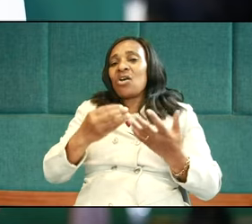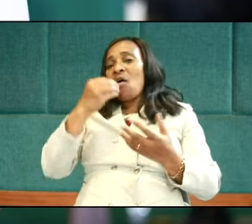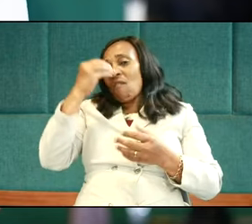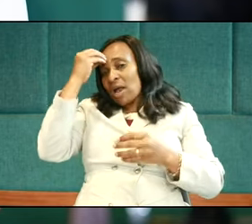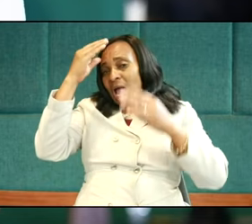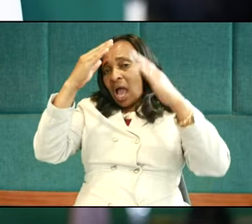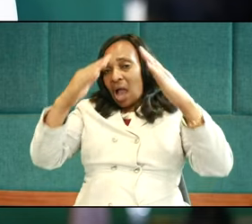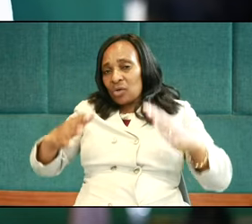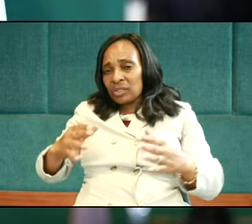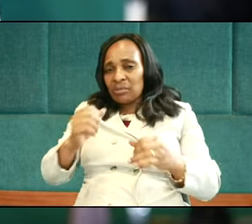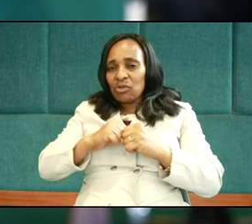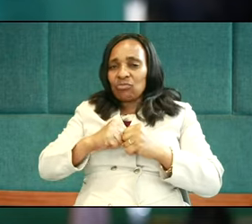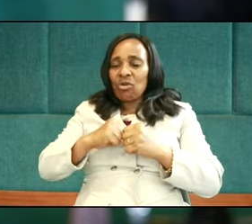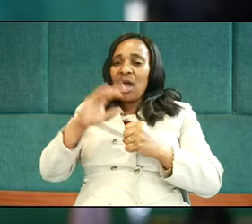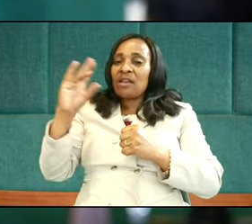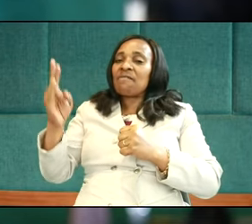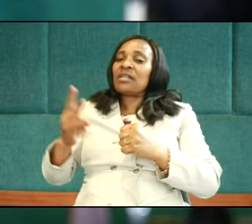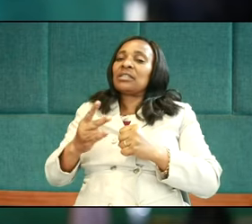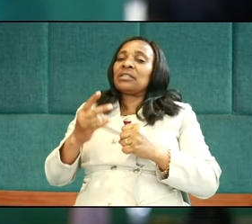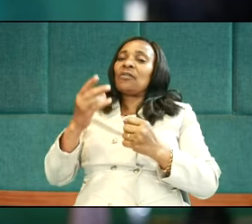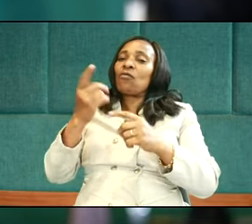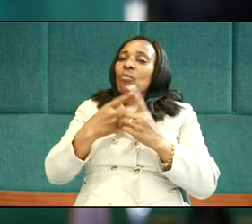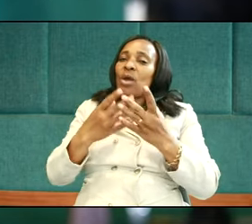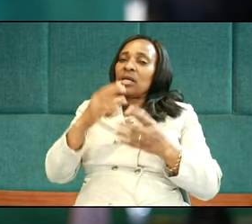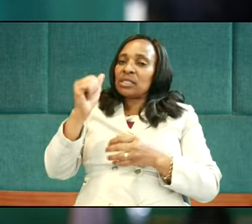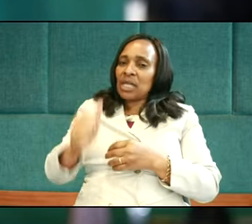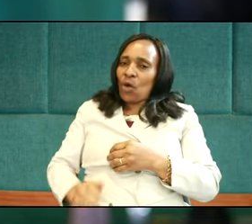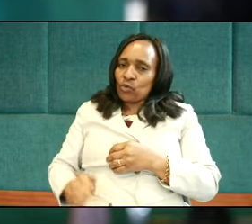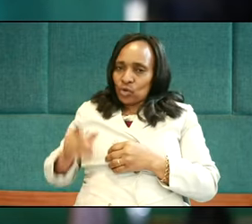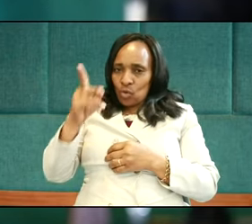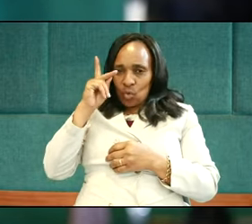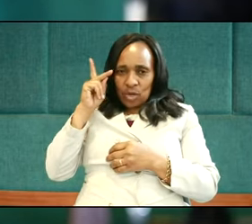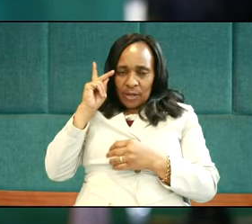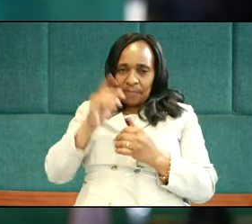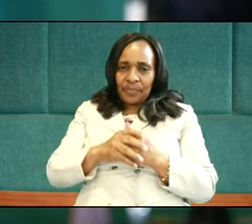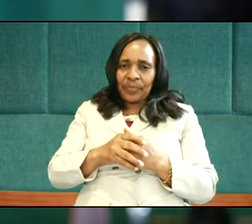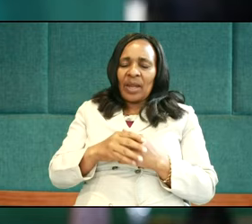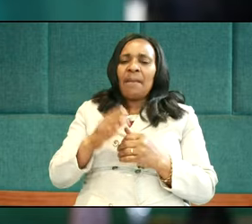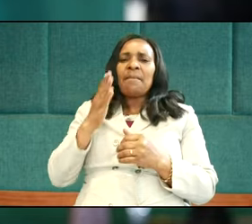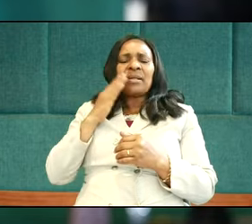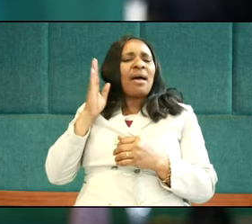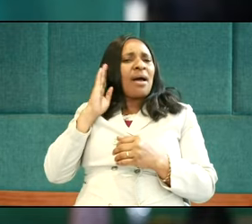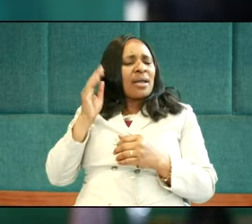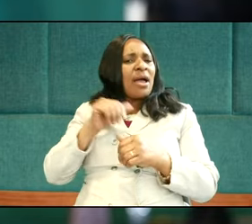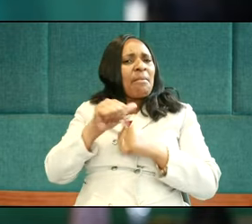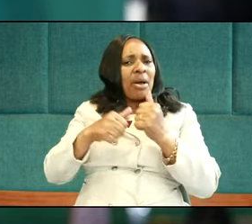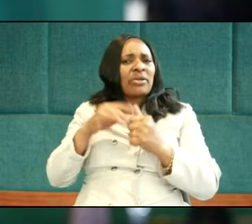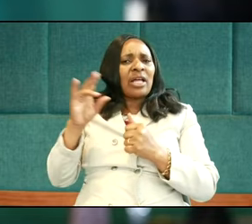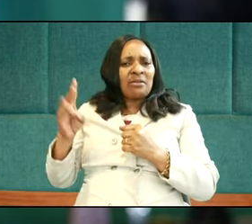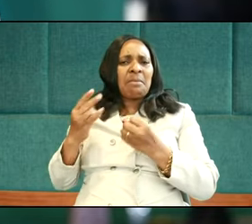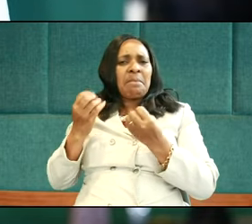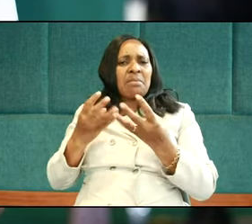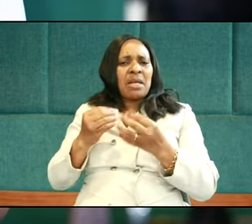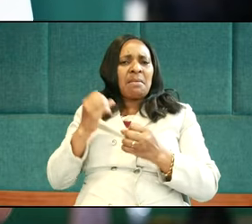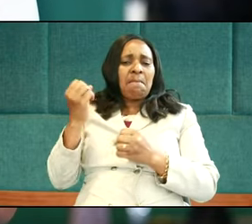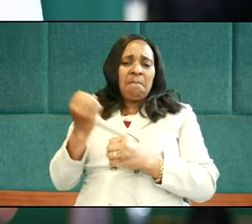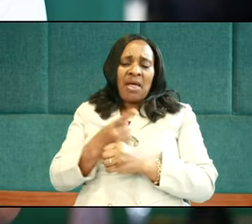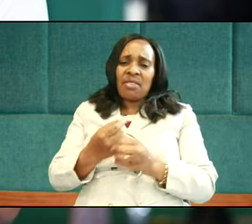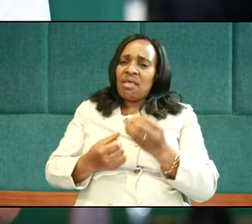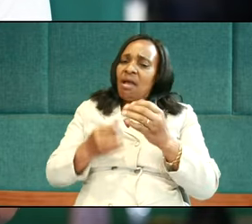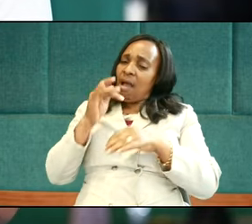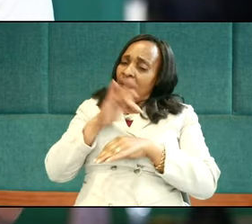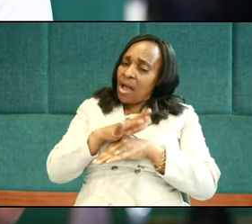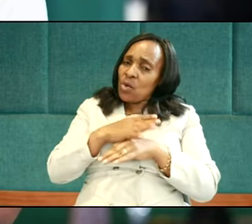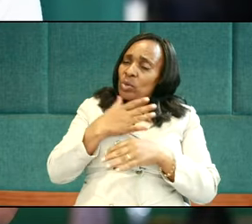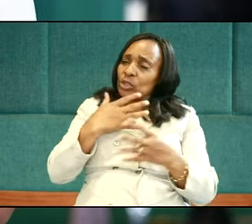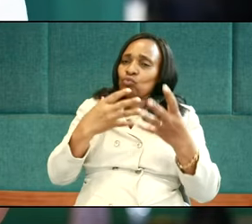by Seventh-day Adventists from South Korea. Mother had heard about Adventism many months earlier, and she wanted